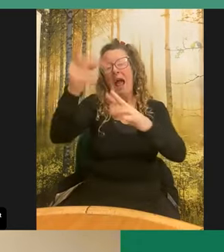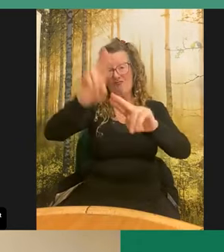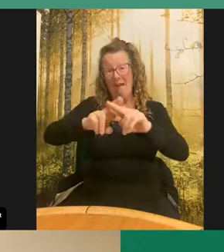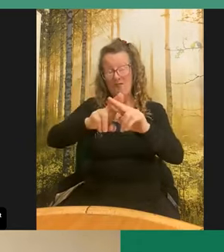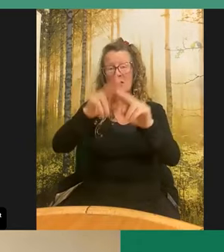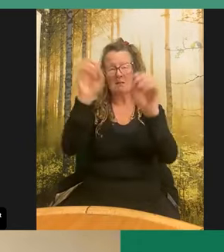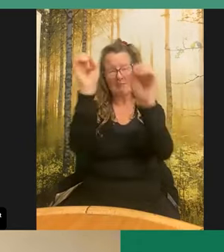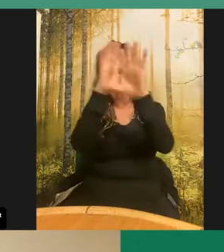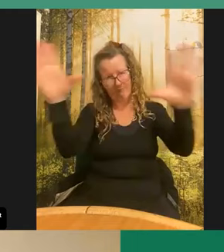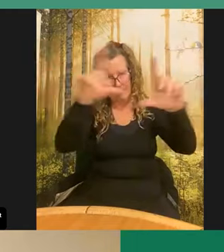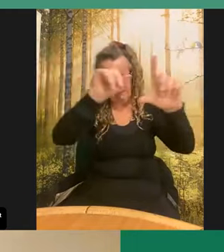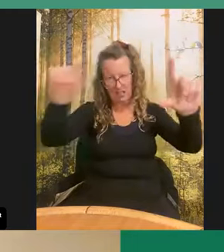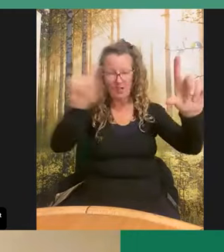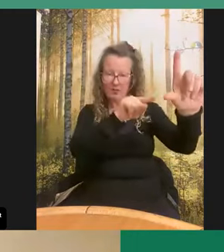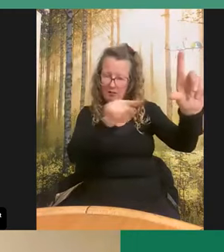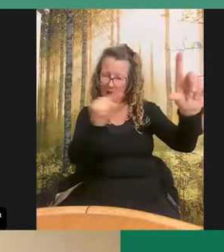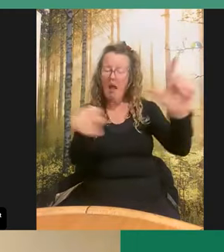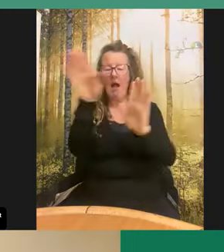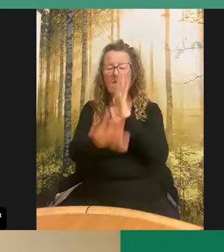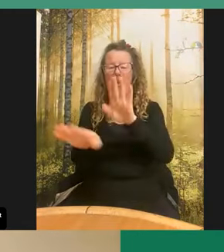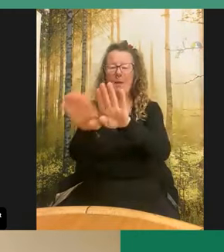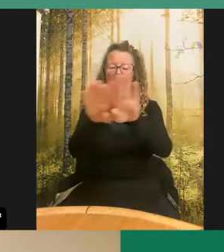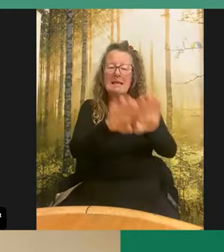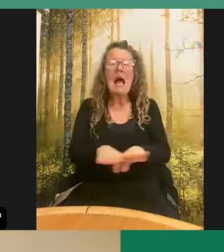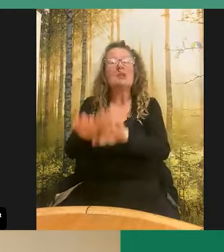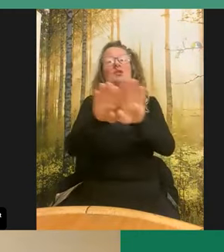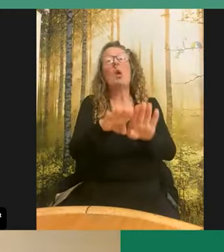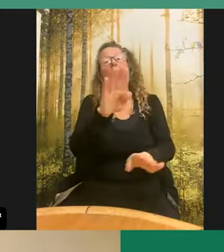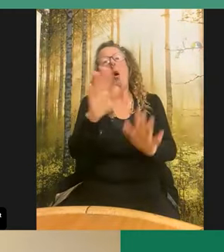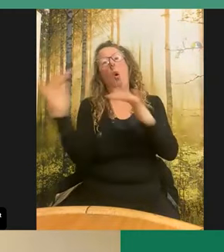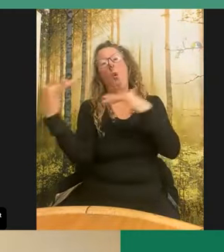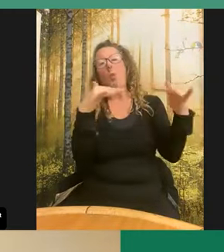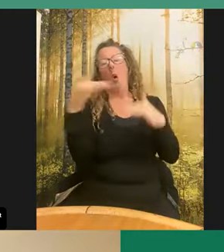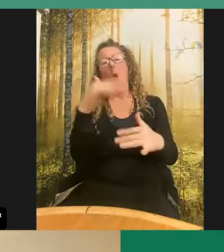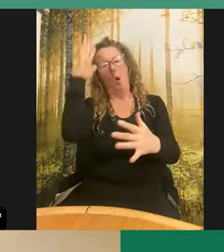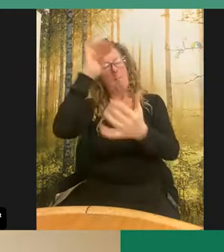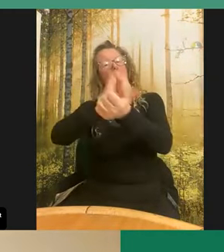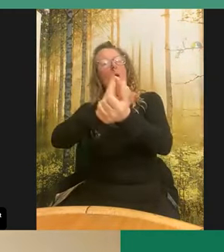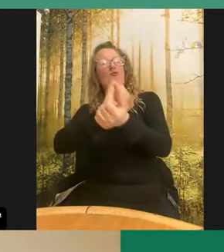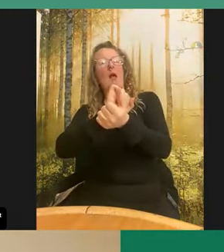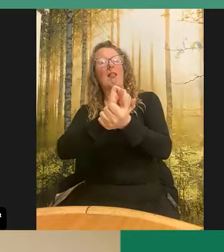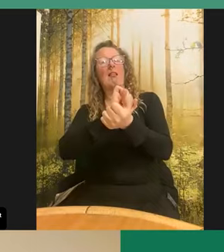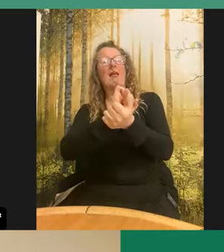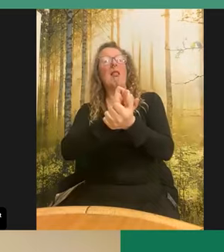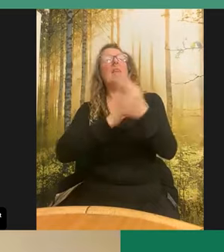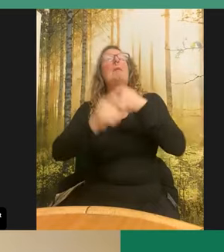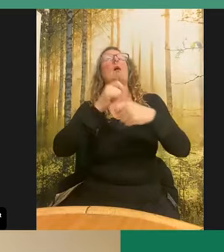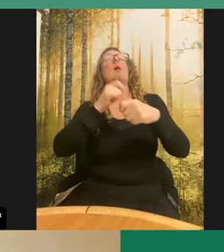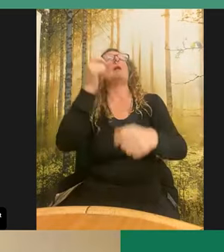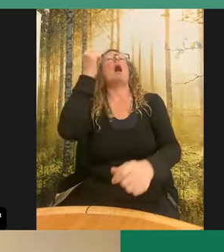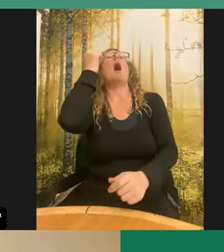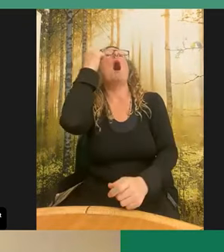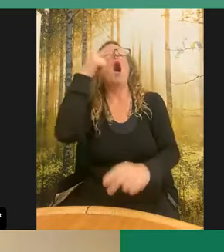from like kind of national war memorials, on military people are getting wiser to the fact of